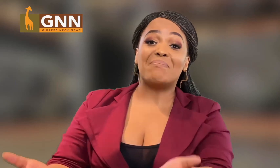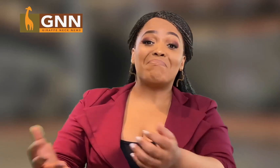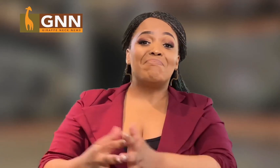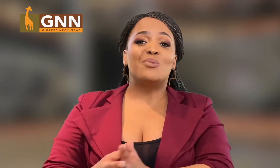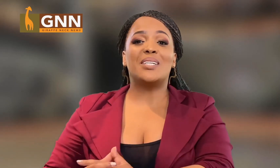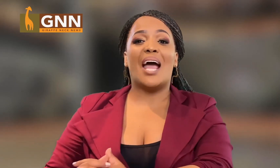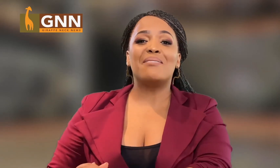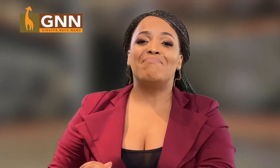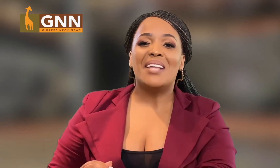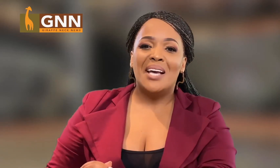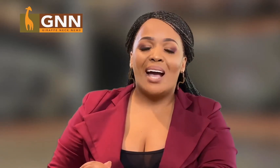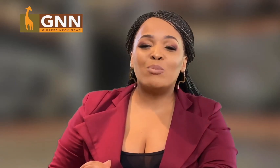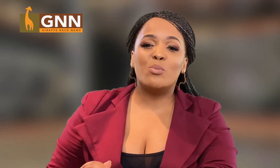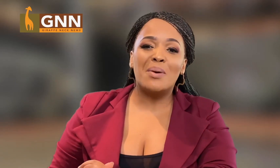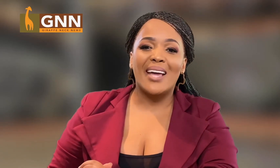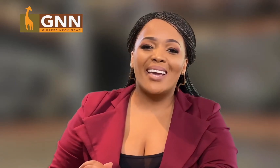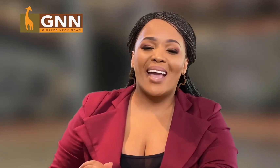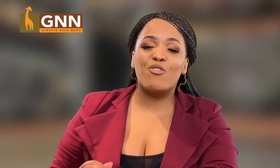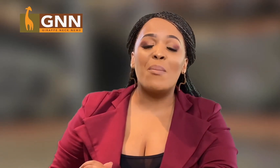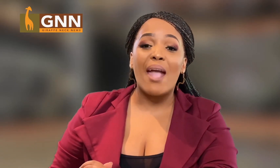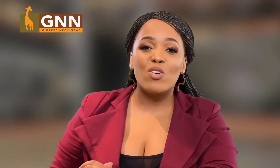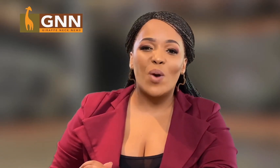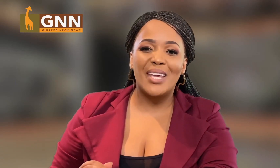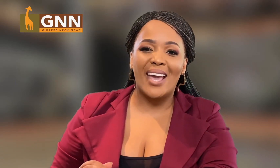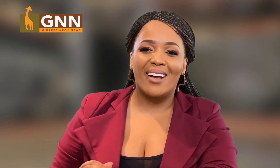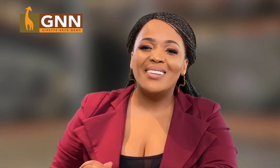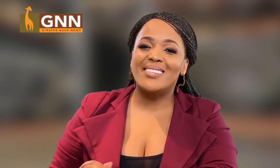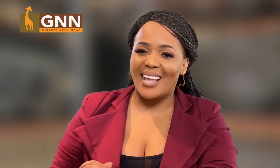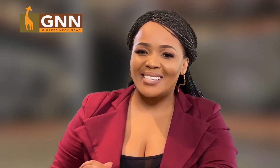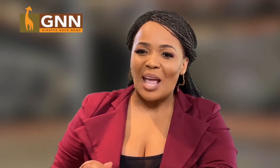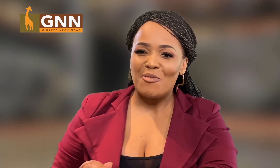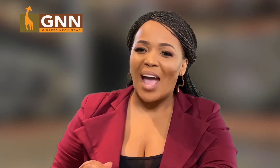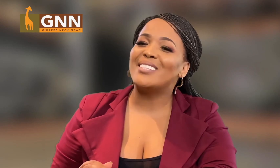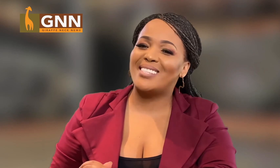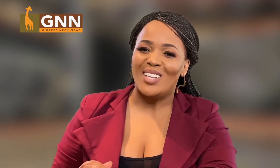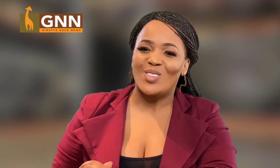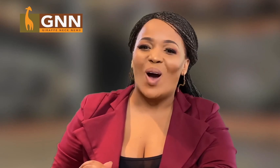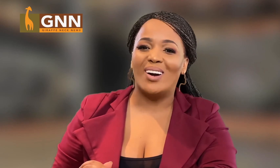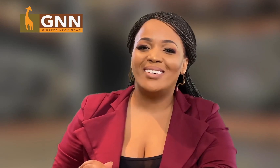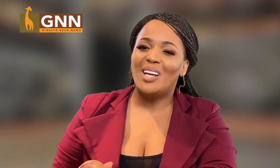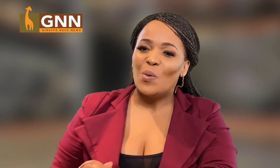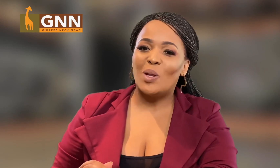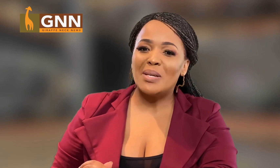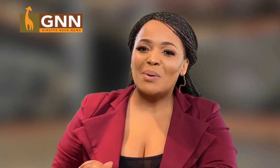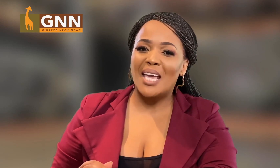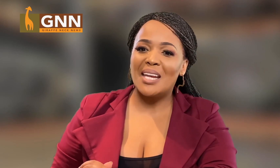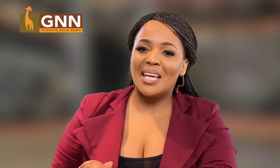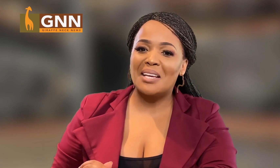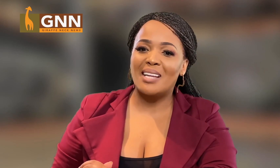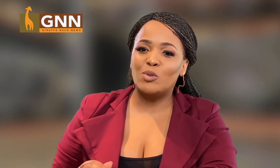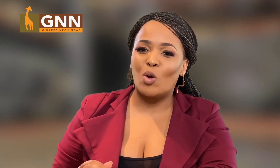that's it. We're done. I'm Tumi Marake, and from everyone here, stay safe and stay strong. We'll meet up